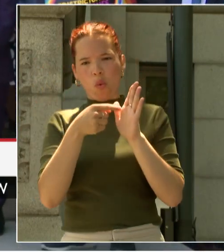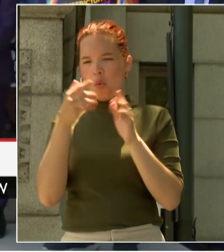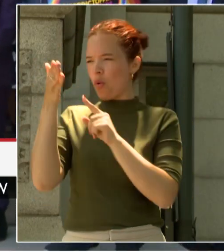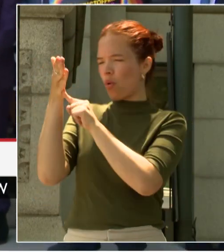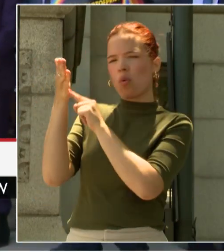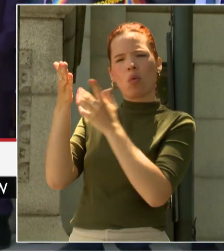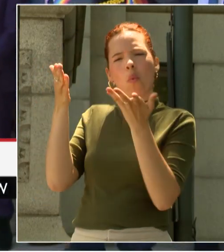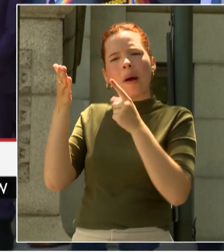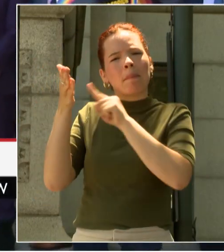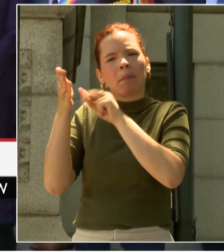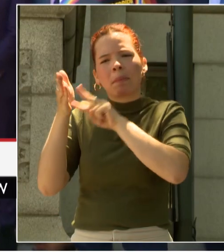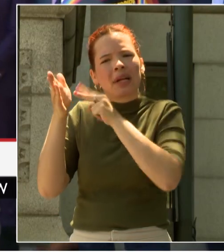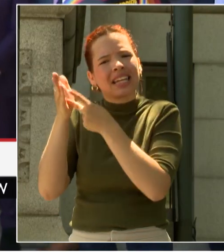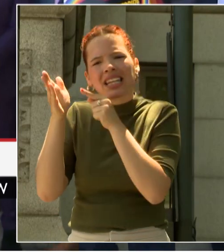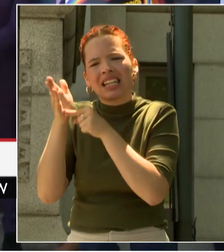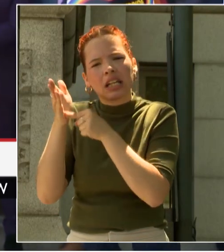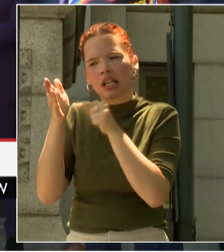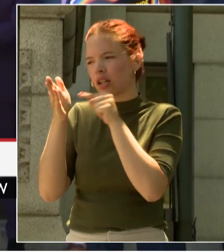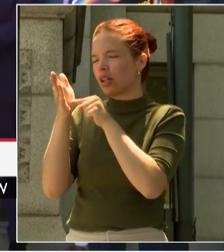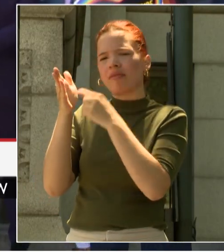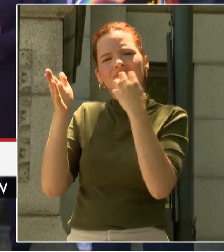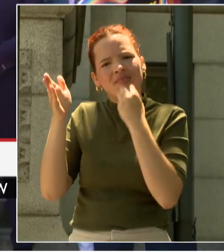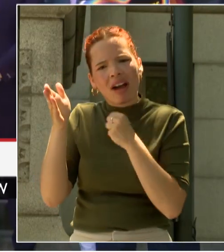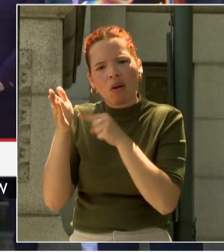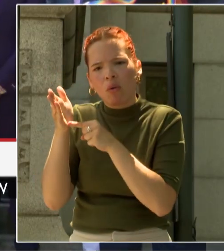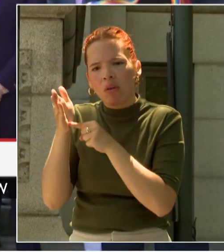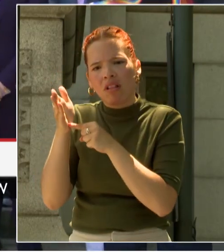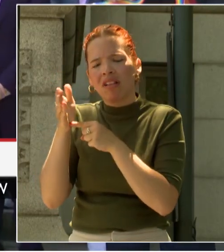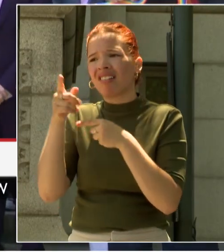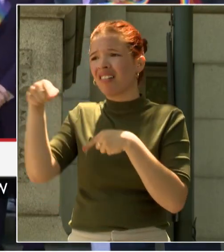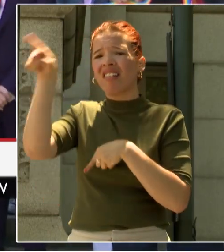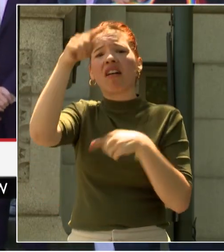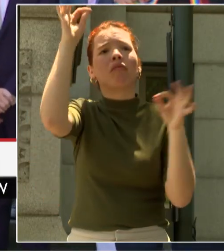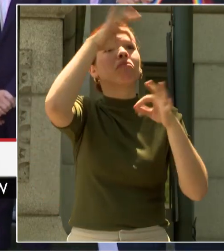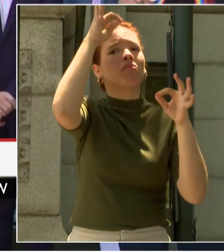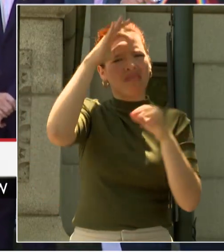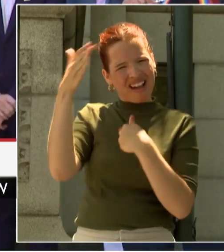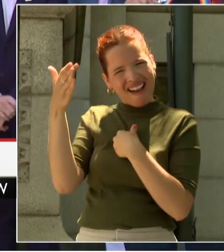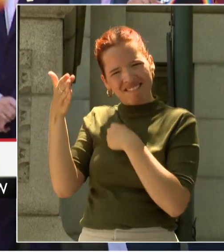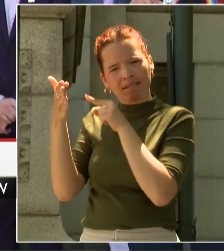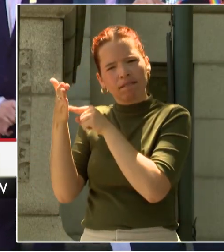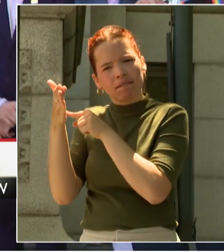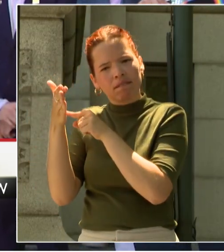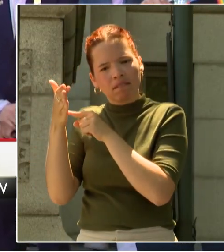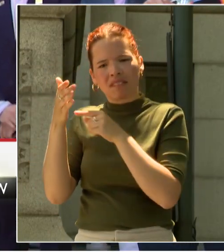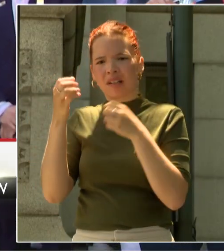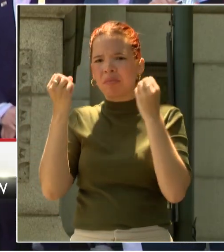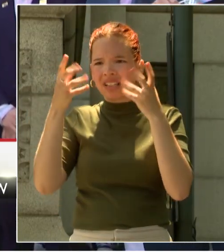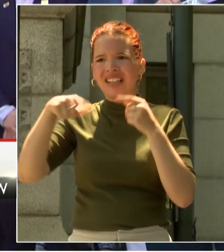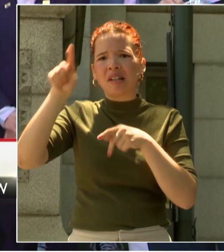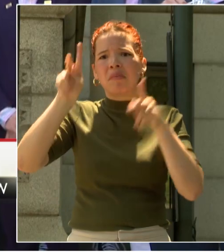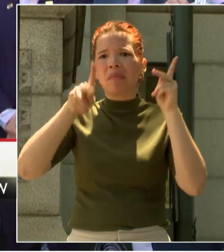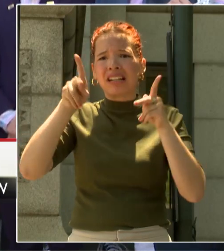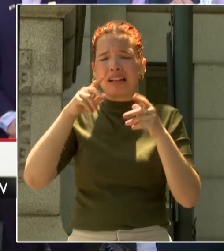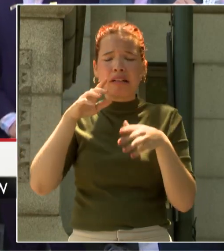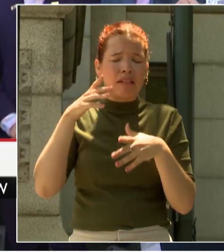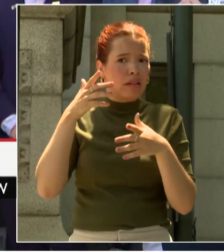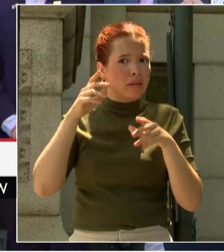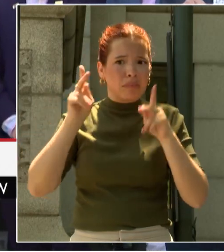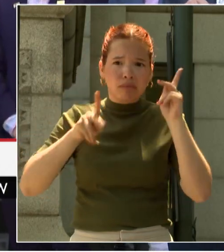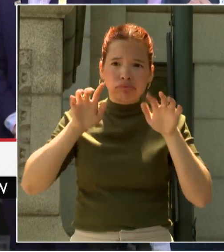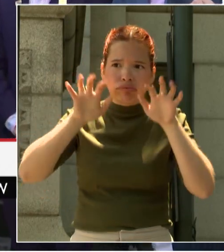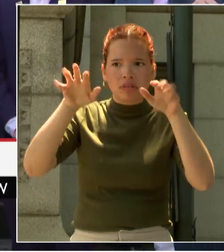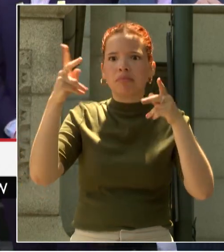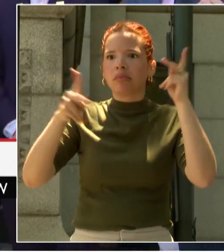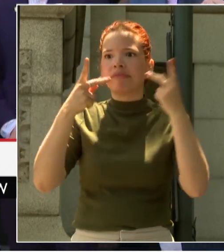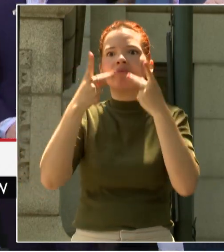values. In case people don't know, all those 19 million visitors that come across the District of Columbia throughout the